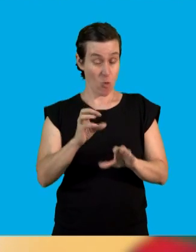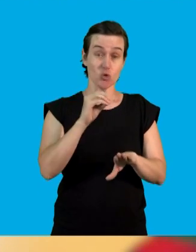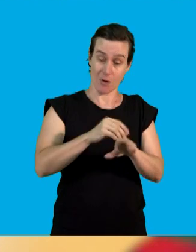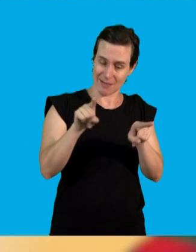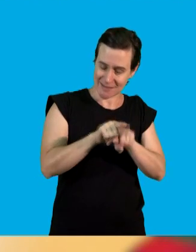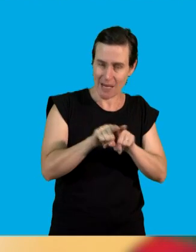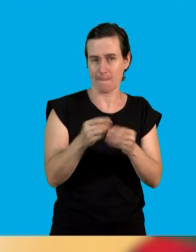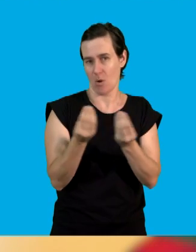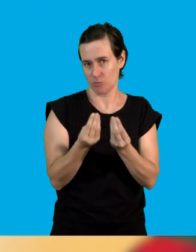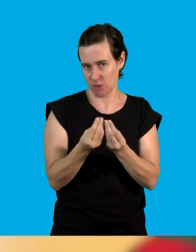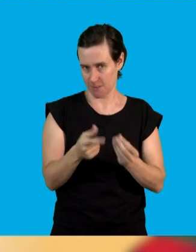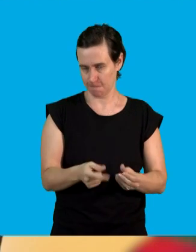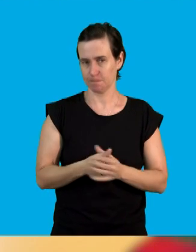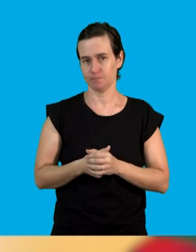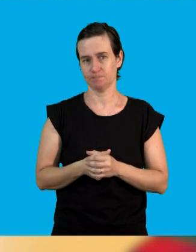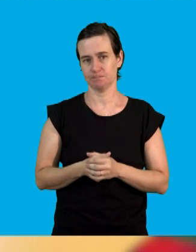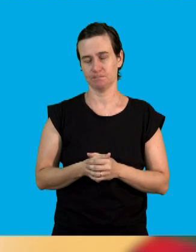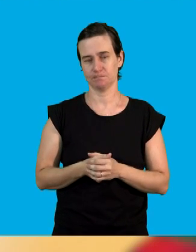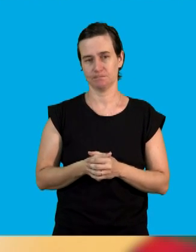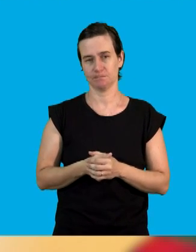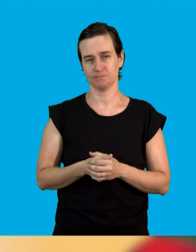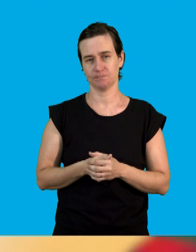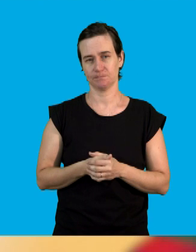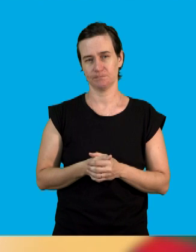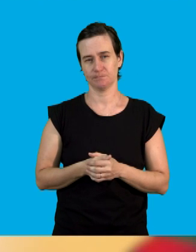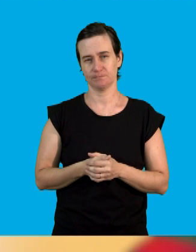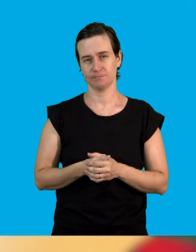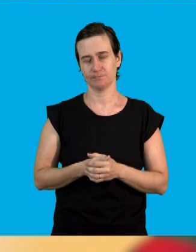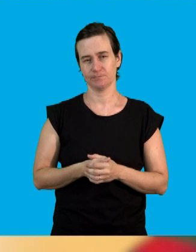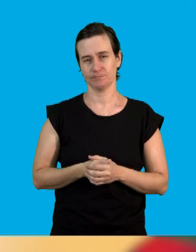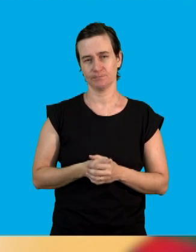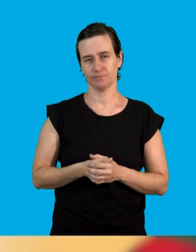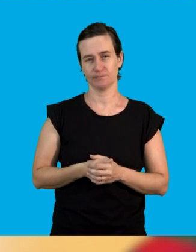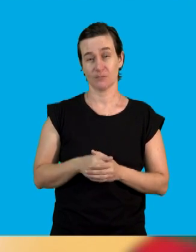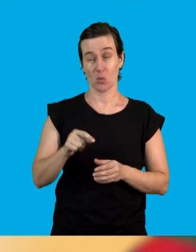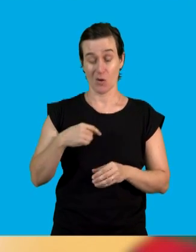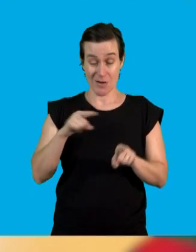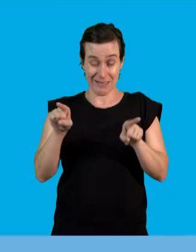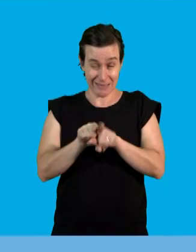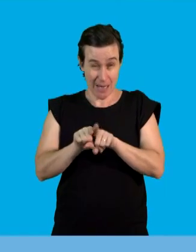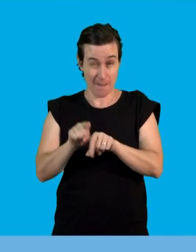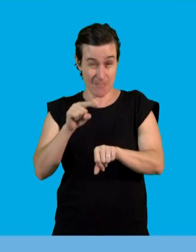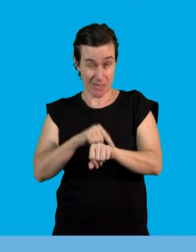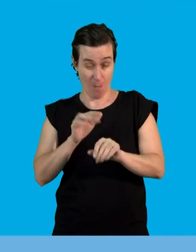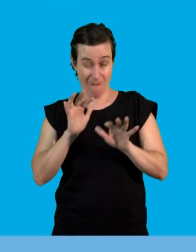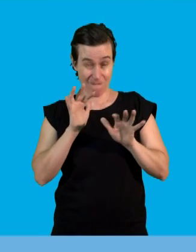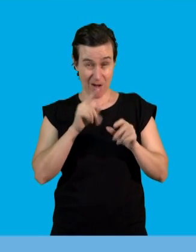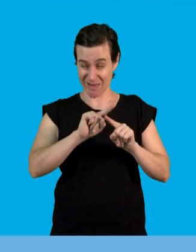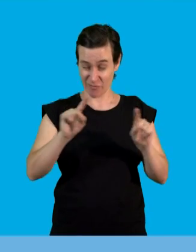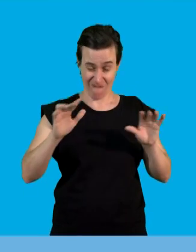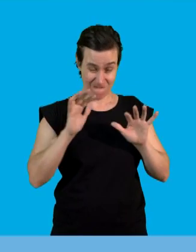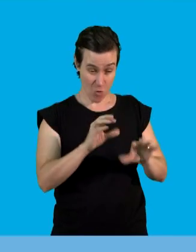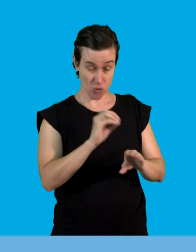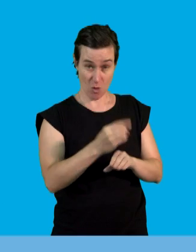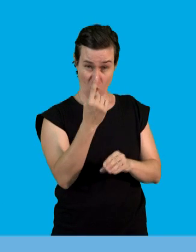same object at the very same time. Now, when we are exerting forces simultaneously onto one object,